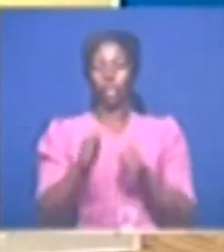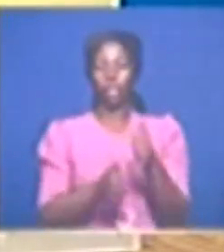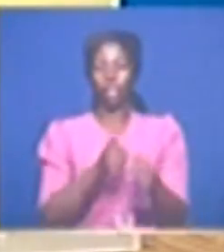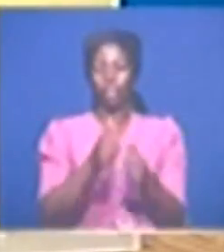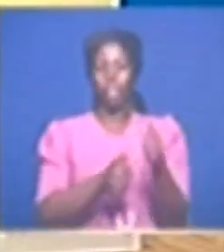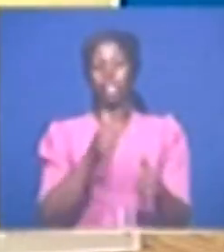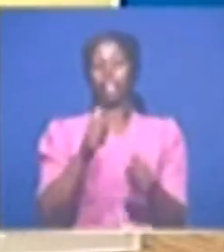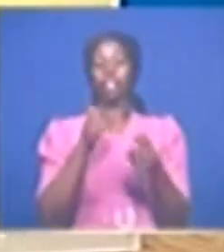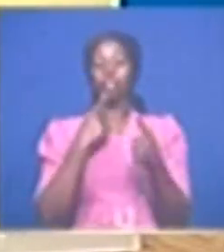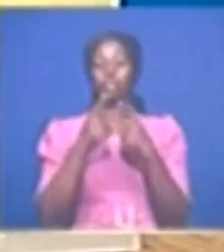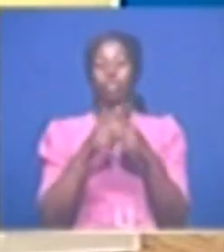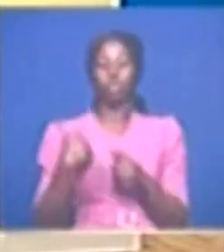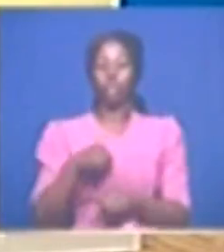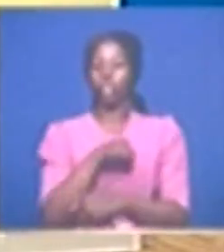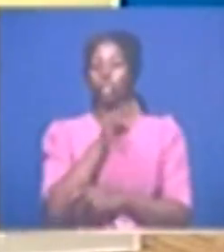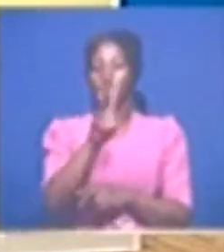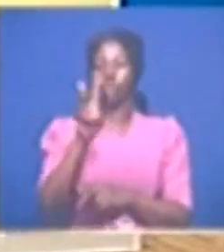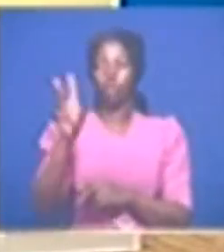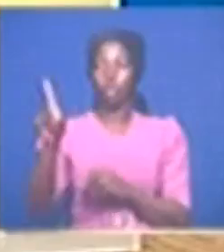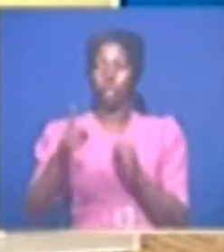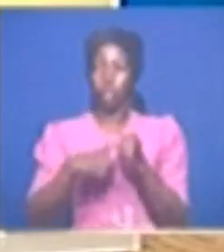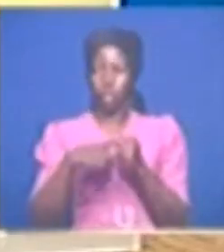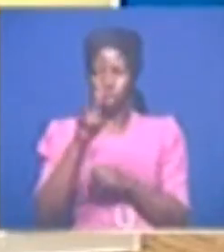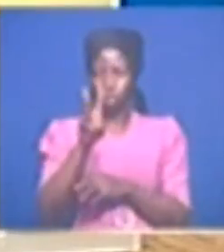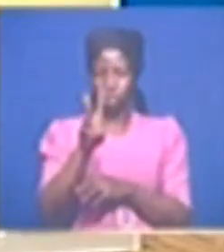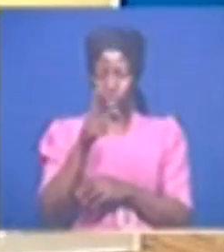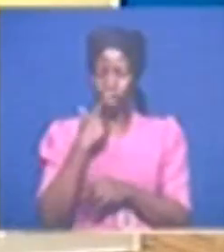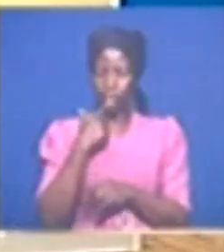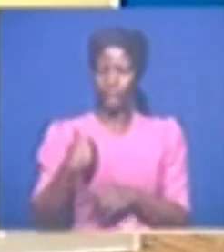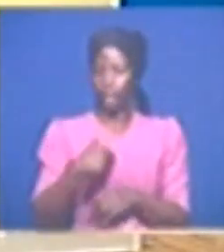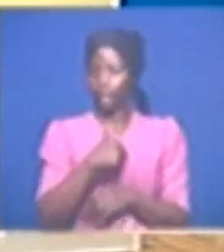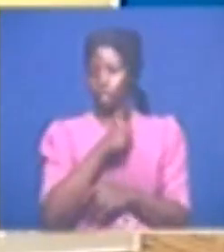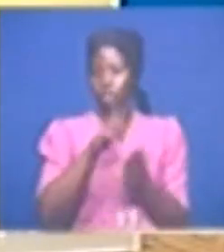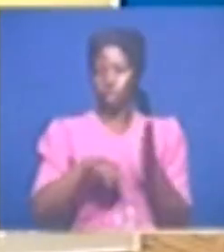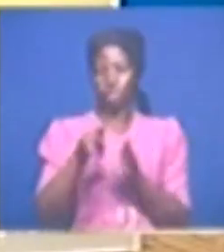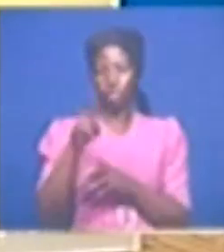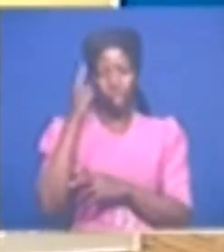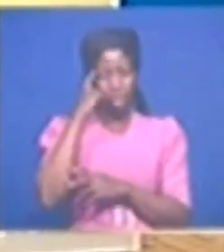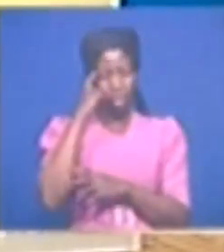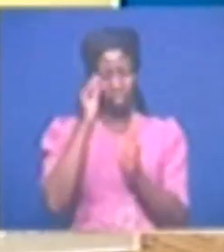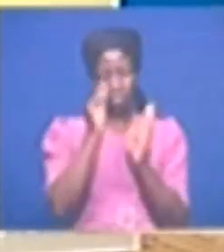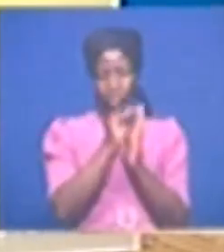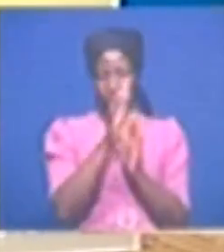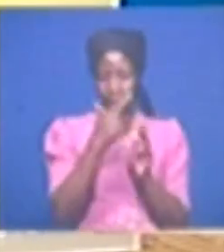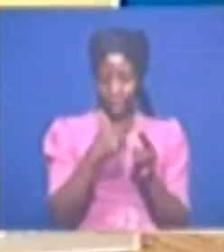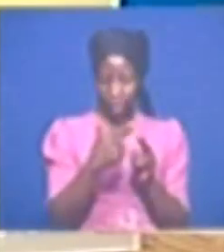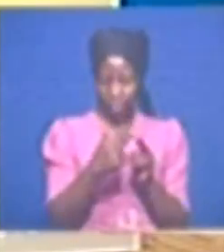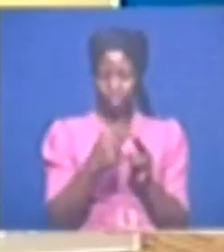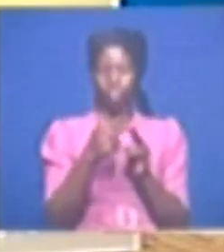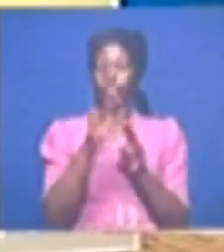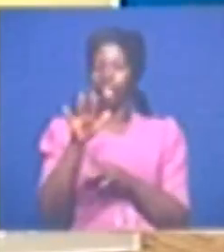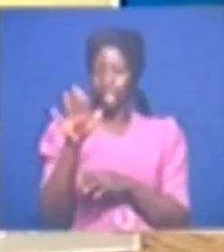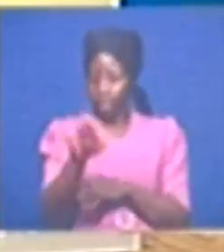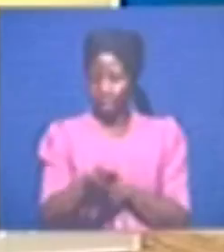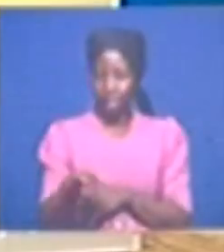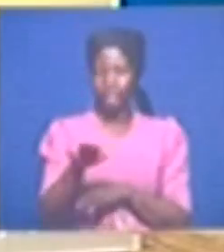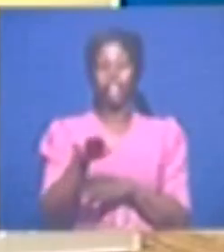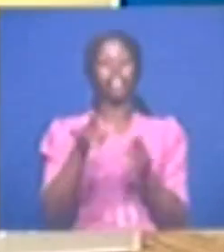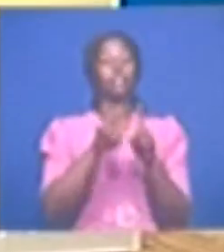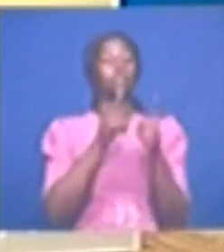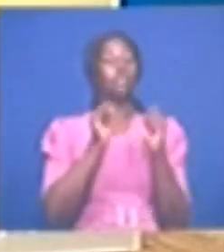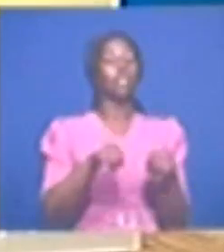engage with us is 22162. Let me know what you think. Don't forget to let me know who you are and where you're texting me from. On Twitter, you can talk to